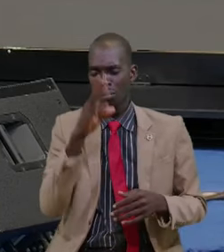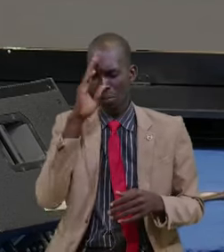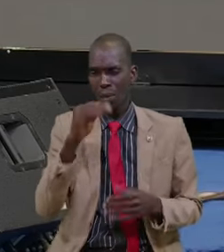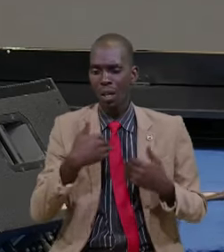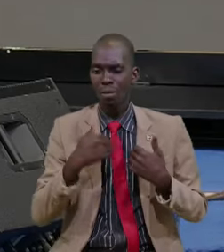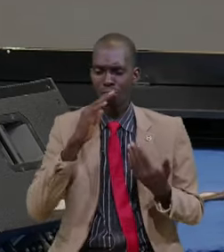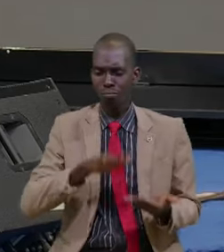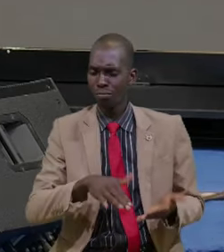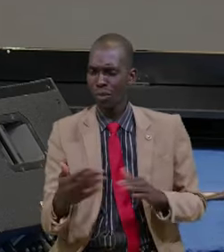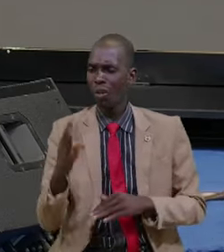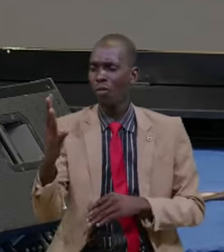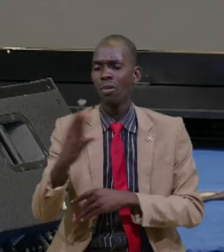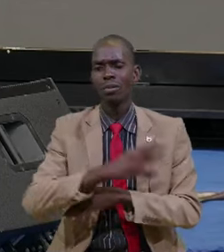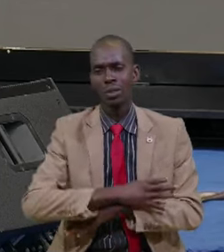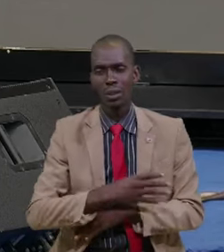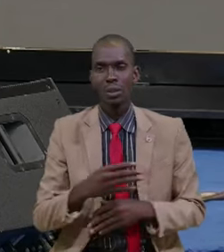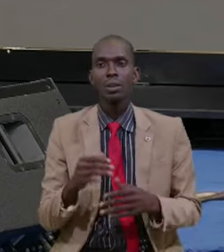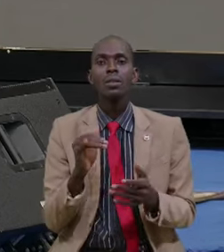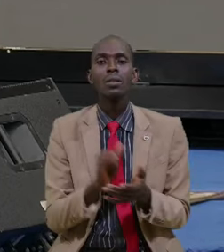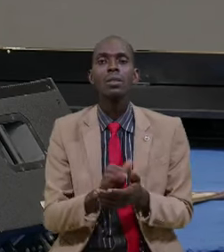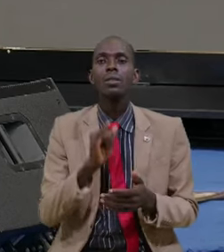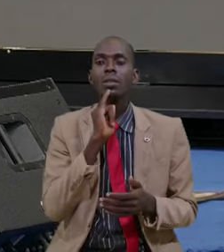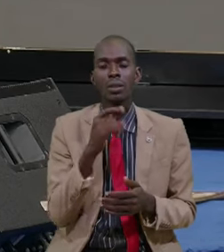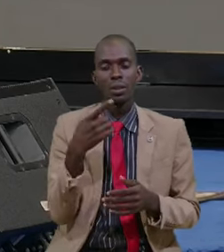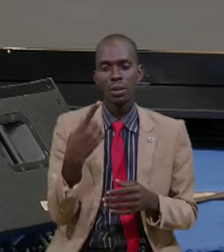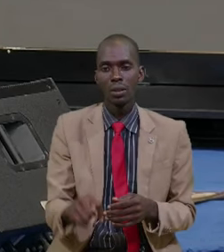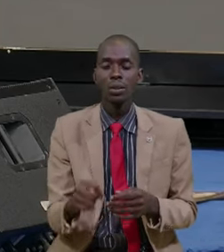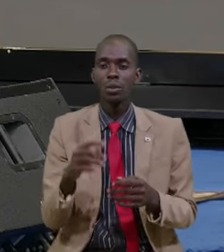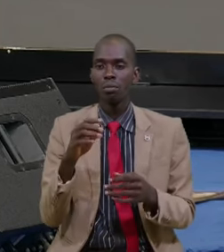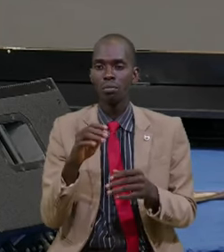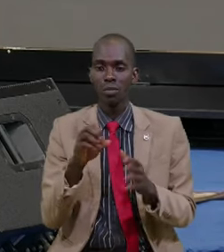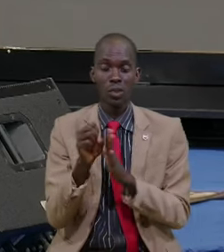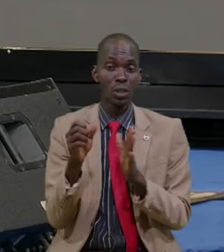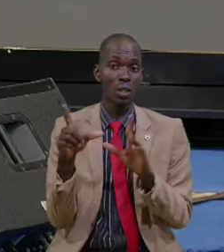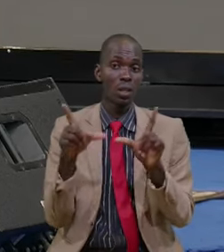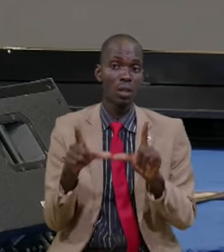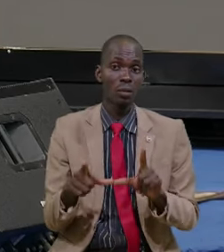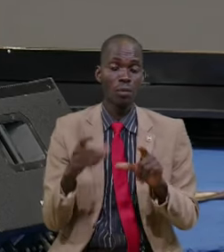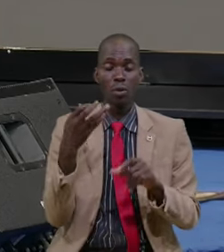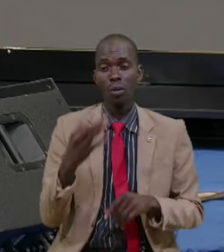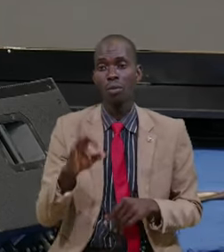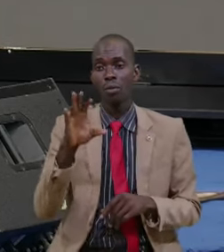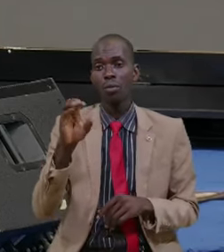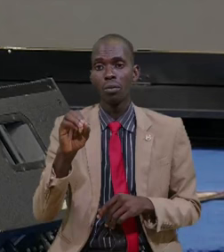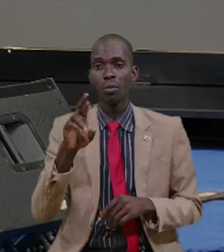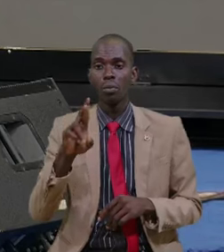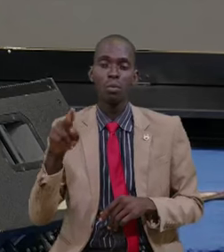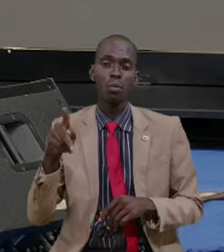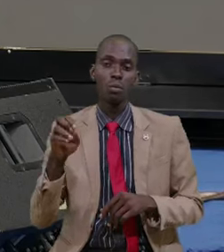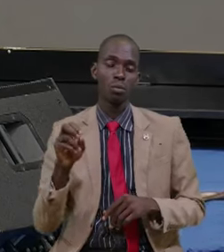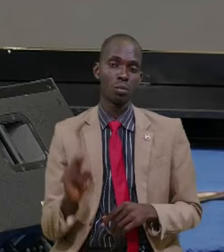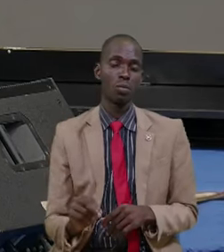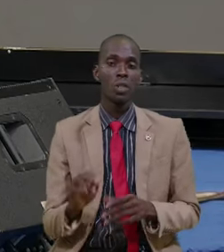He stinketh. That's the stage of corruption. That is the